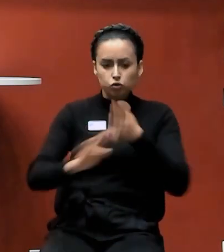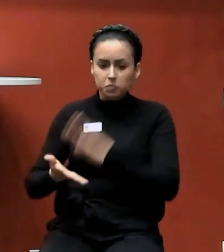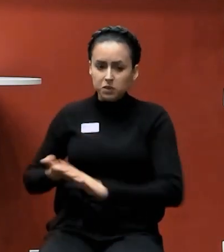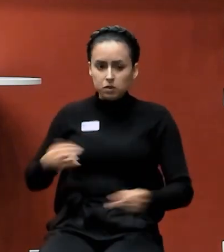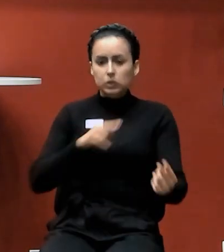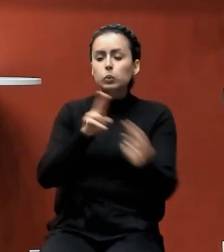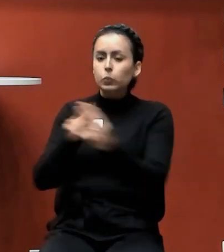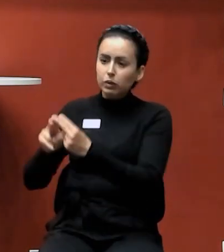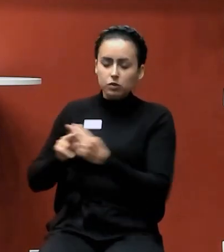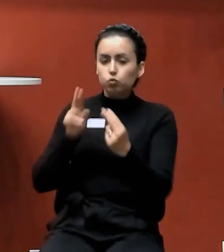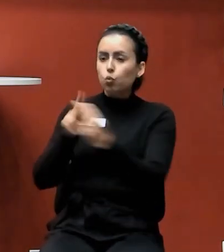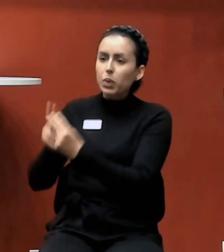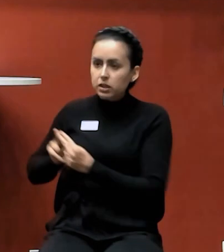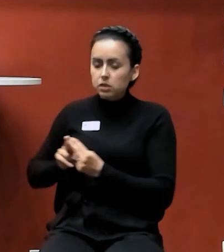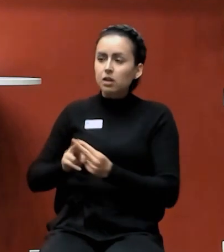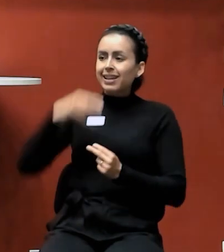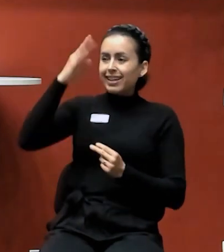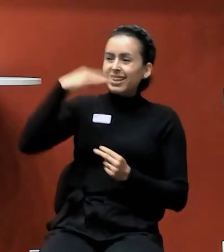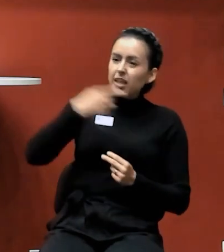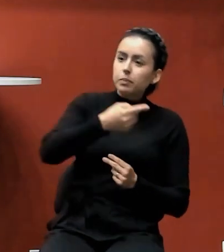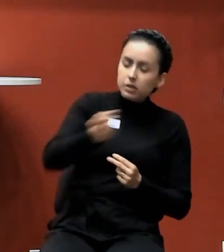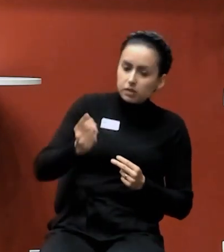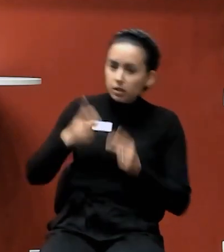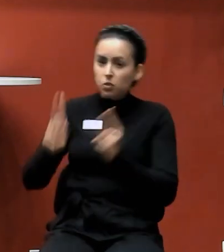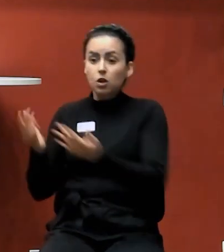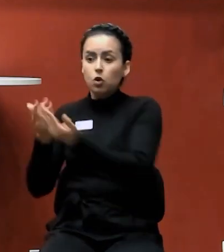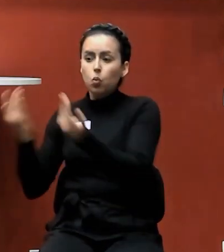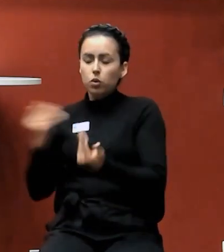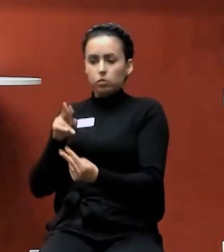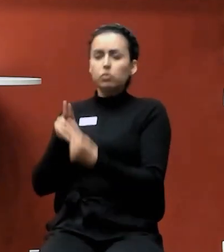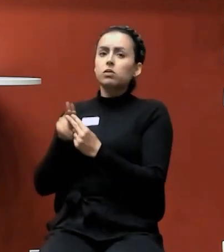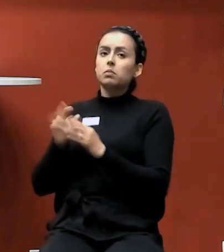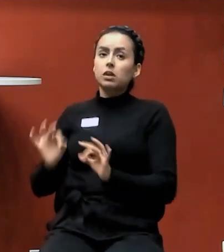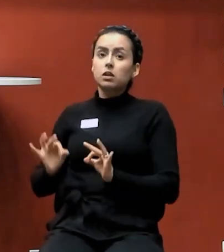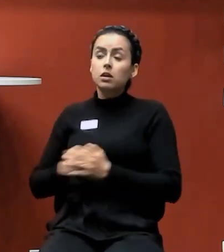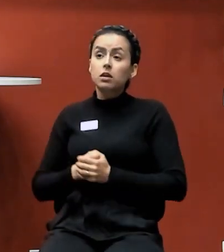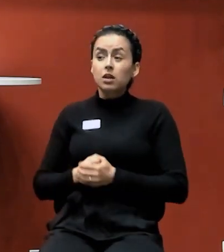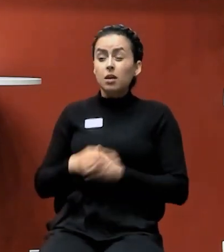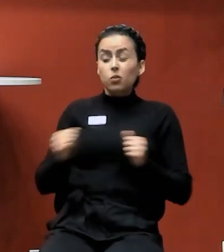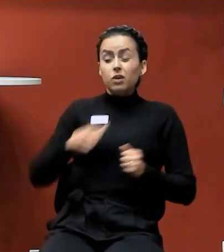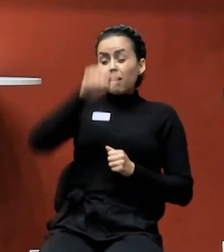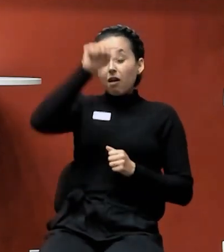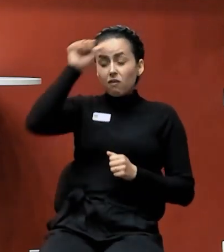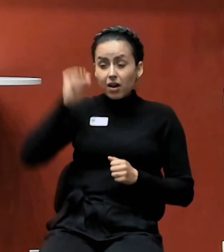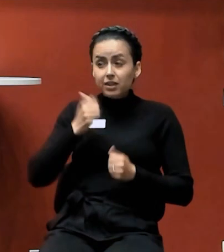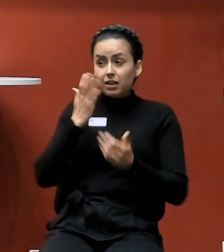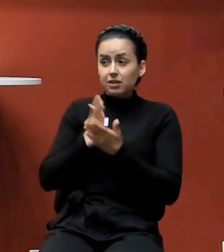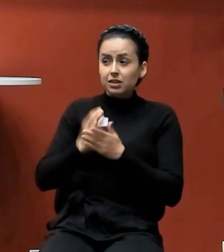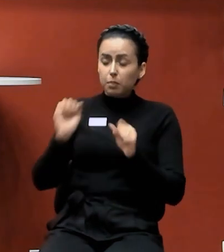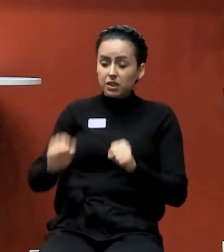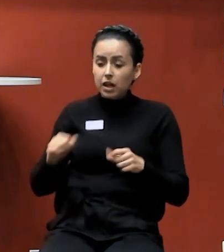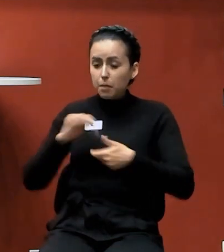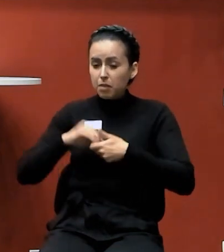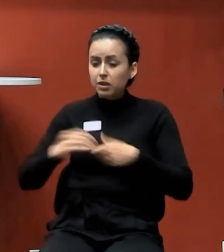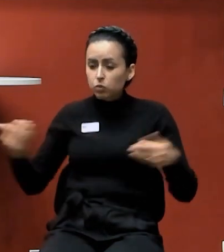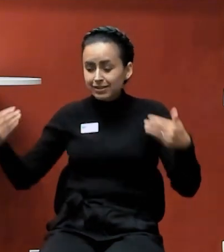to people, to nature. And at the same time, like the hardest part, I feel like, is just turning inwards. Overall, like the world